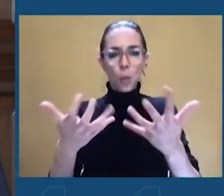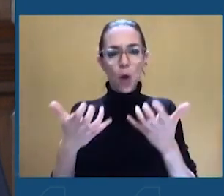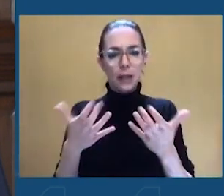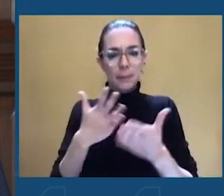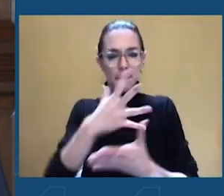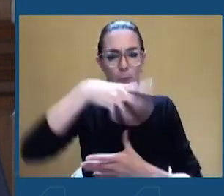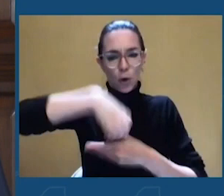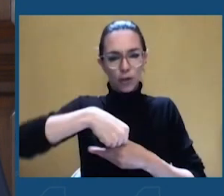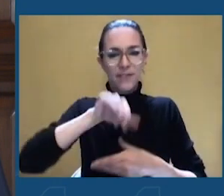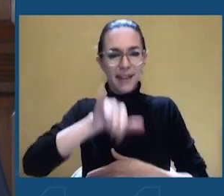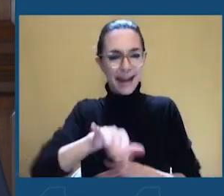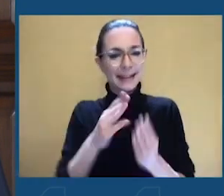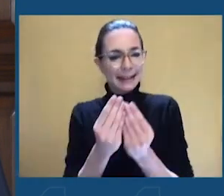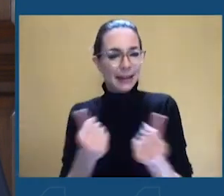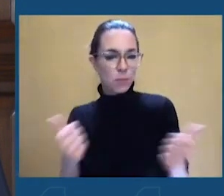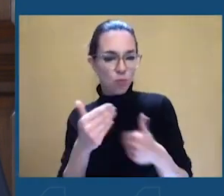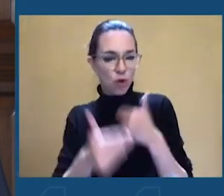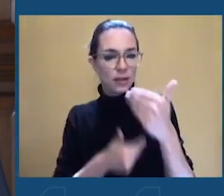process.